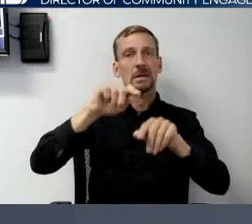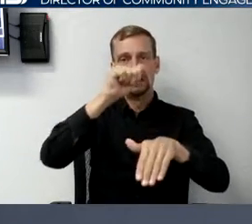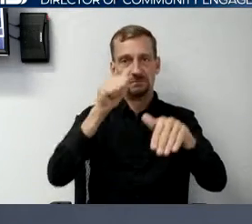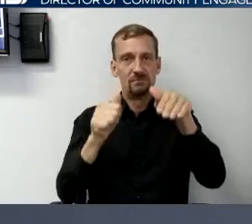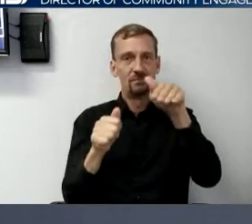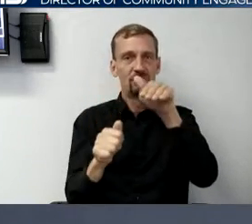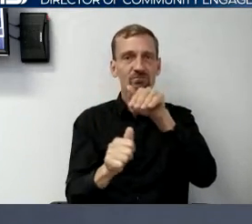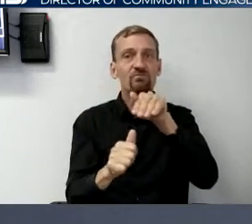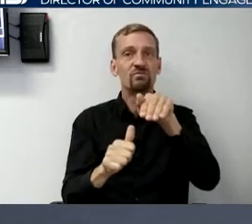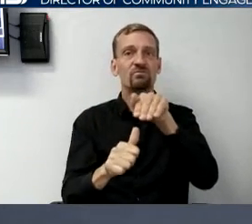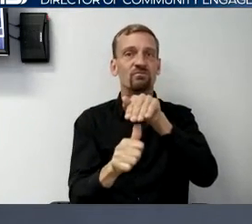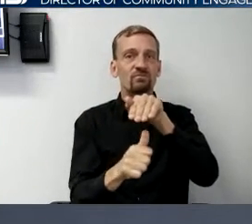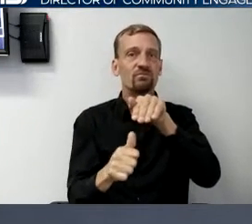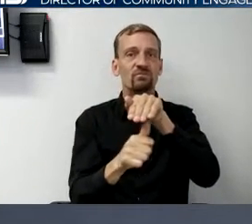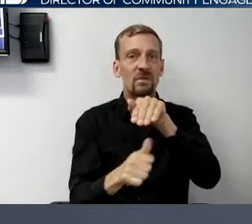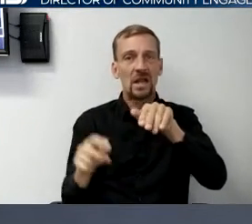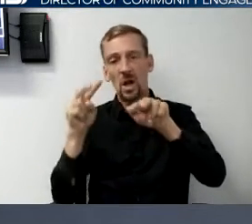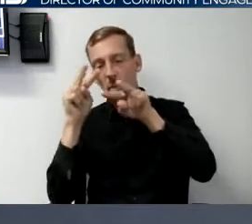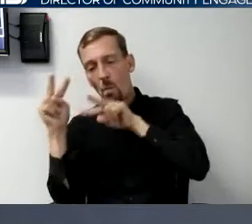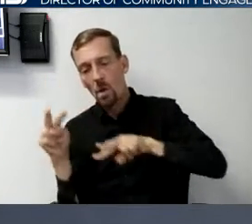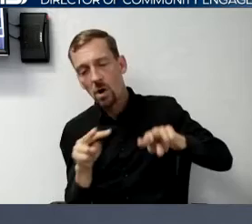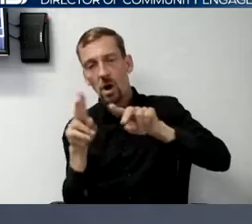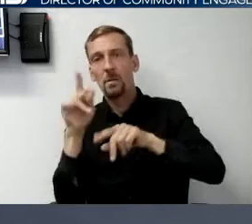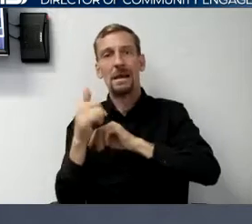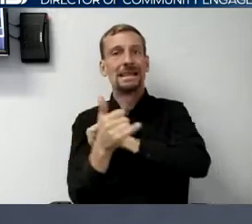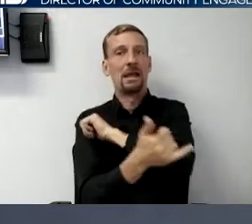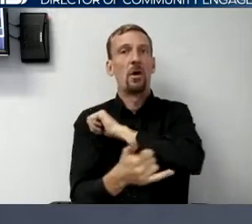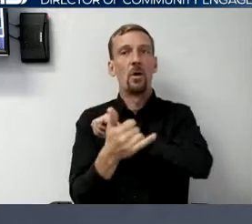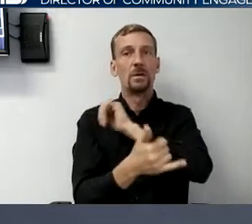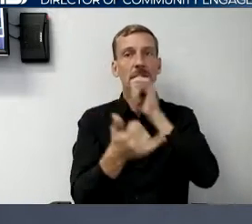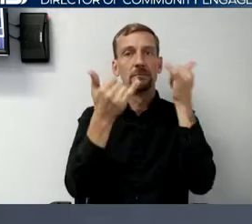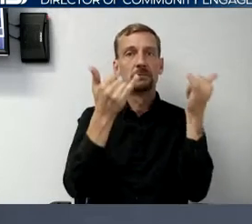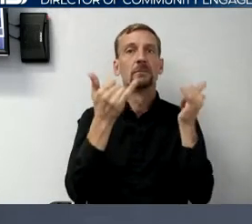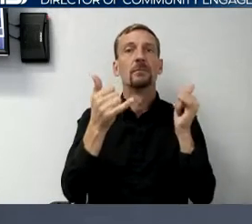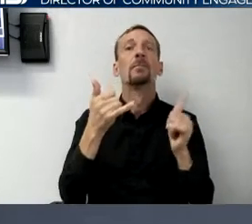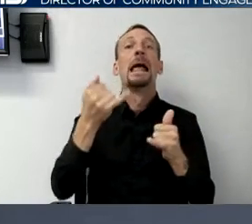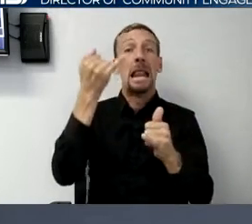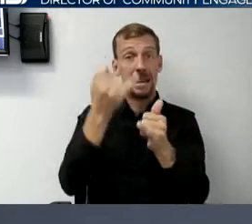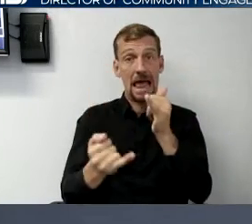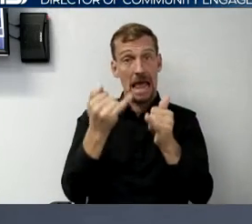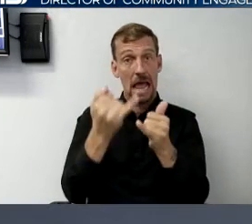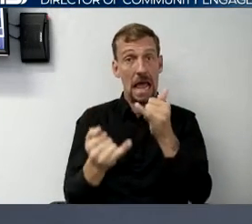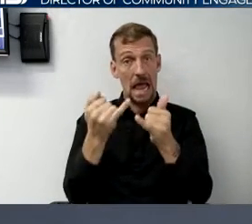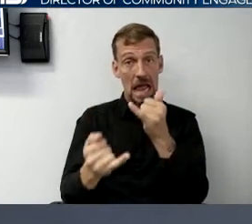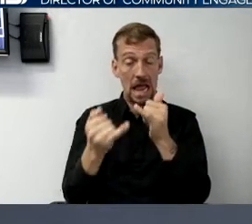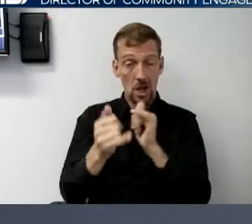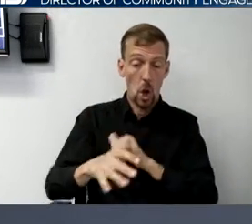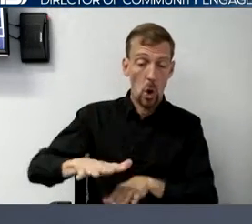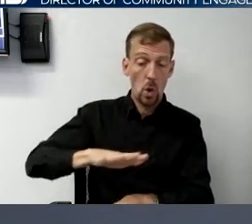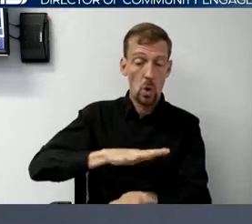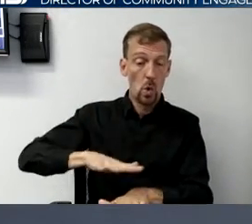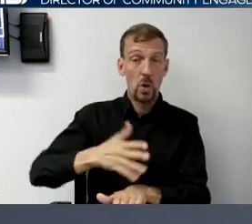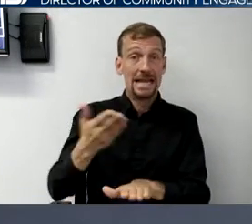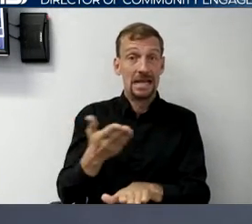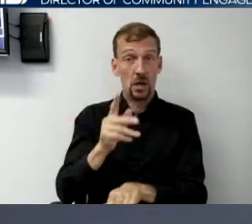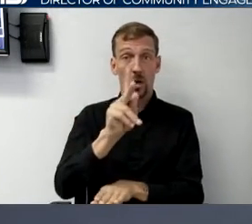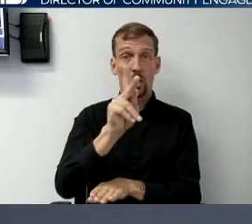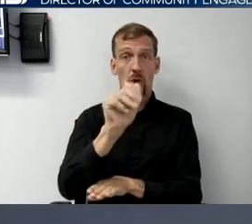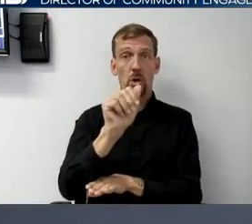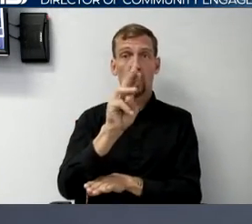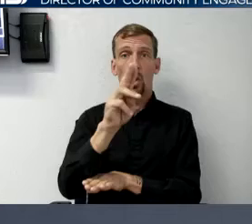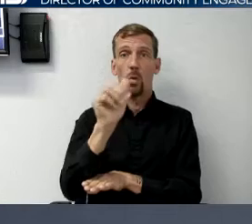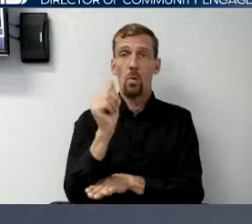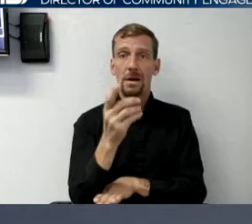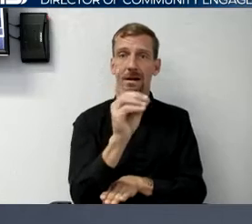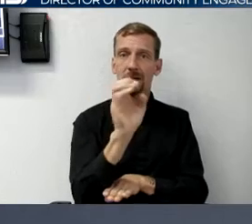quarantine right now and are being monitored by the county. And lastly then, moving to very locally here at Kaweah Delta,